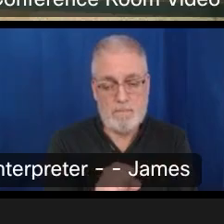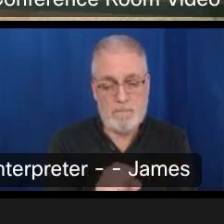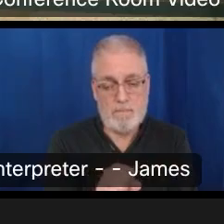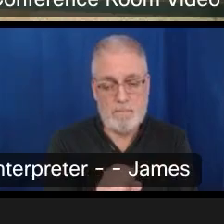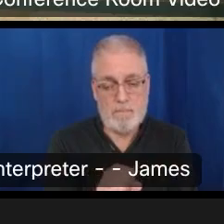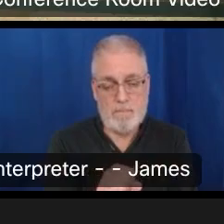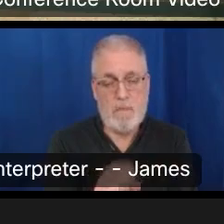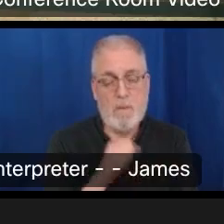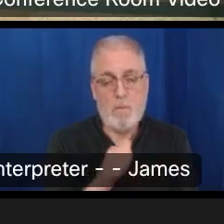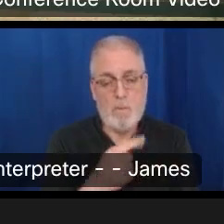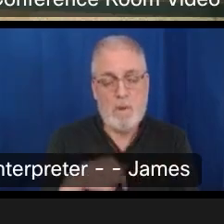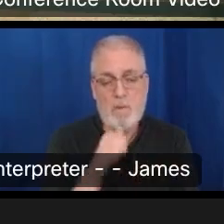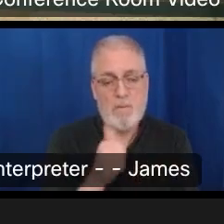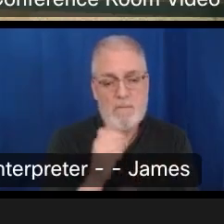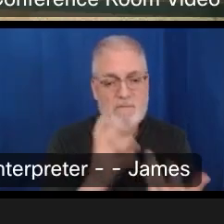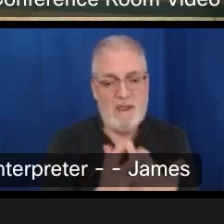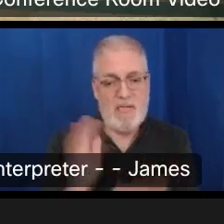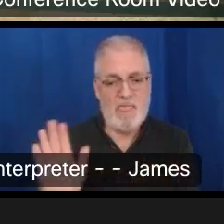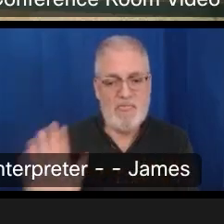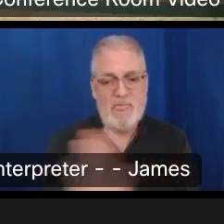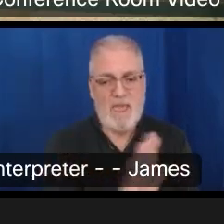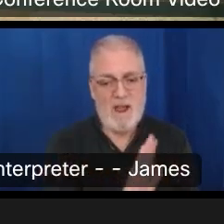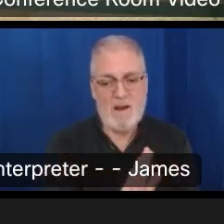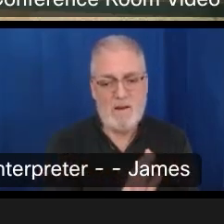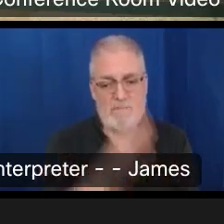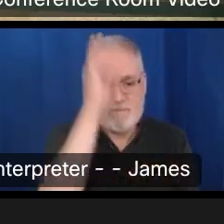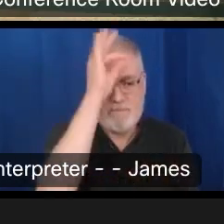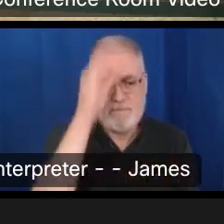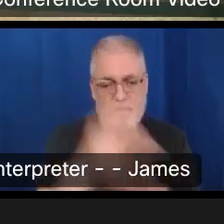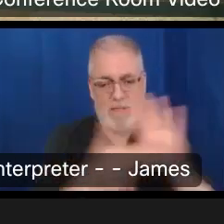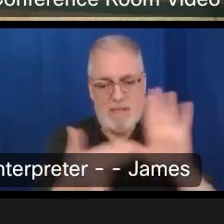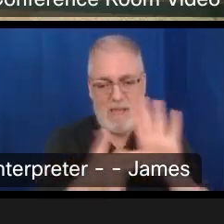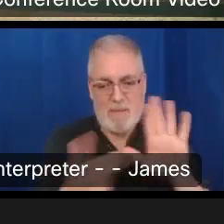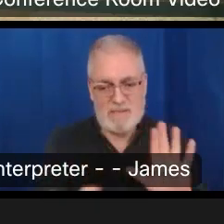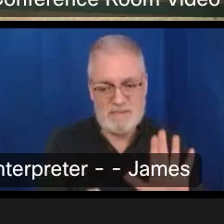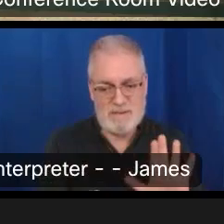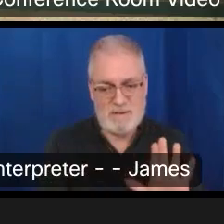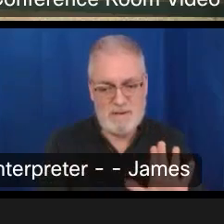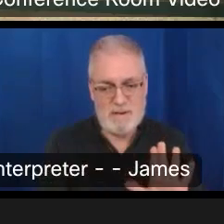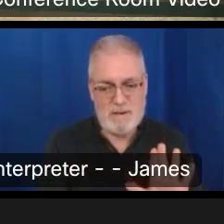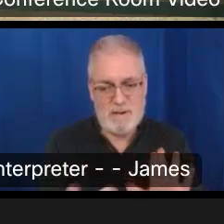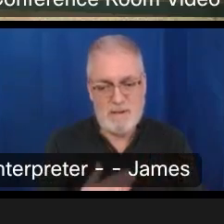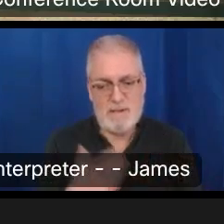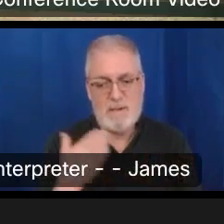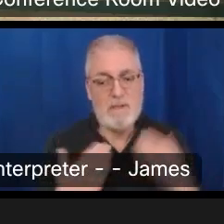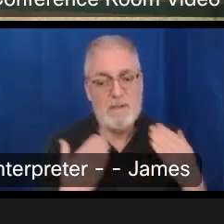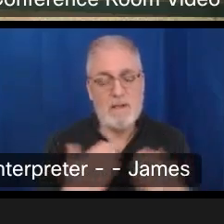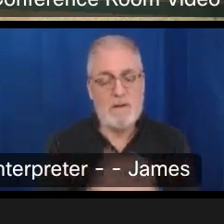Yep. Thanks, Kristen. Any other? And Chris, you have your hand up?